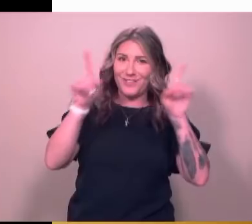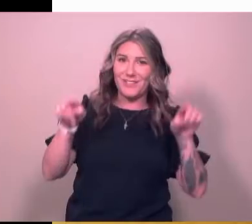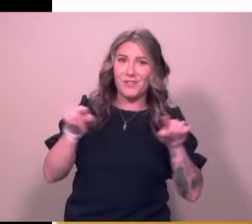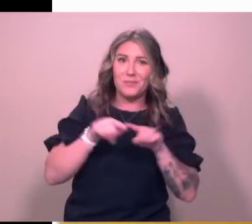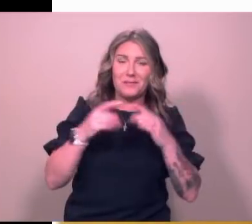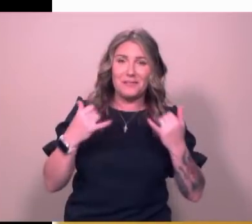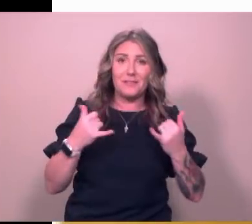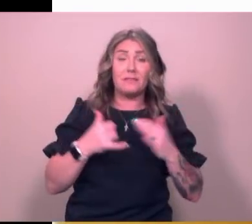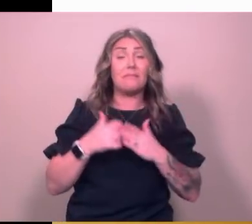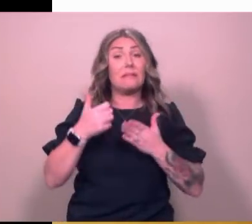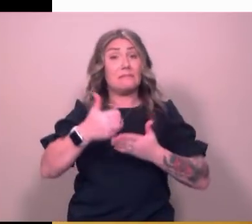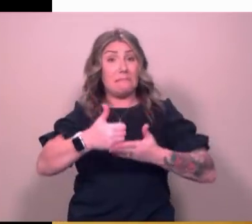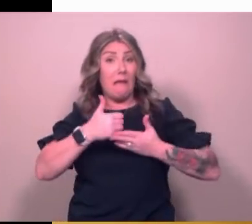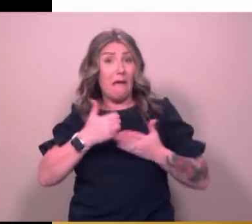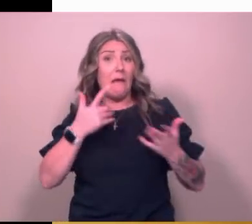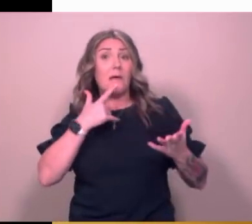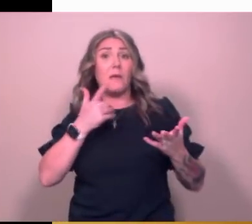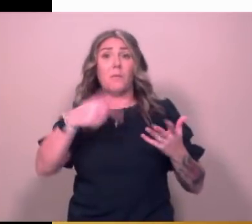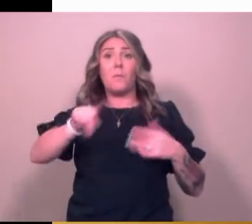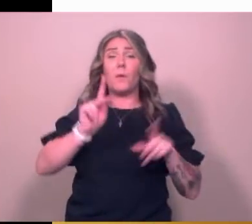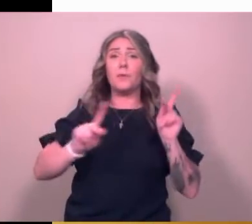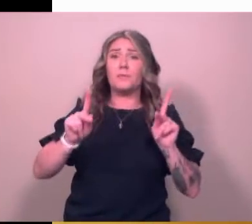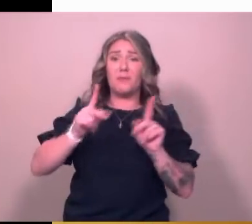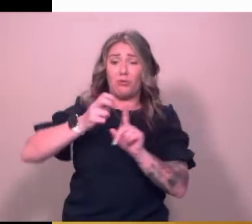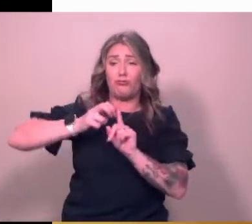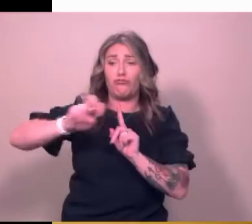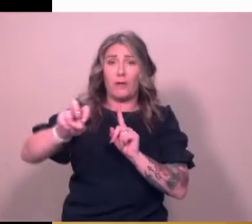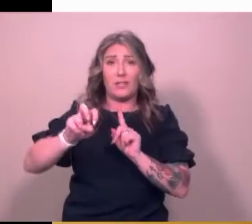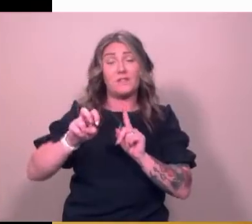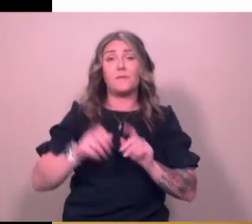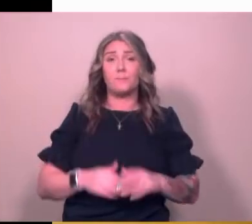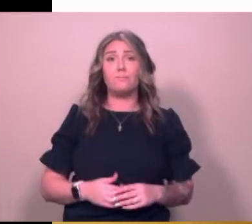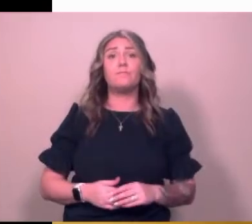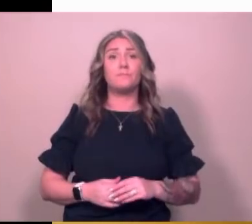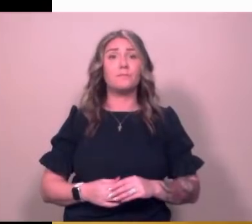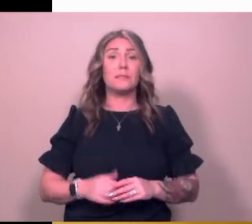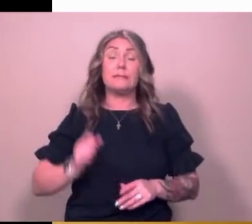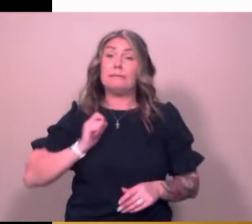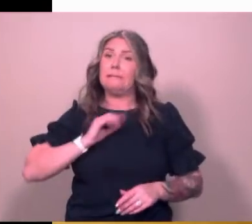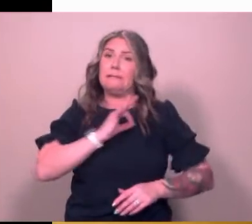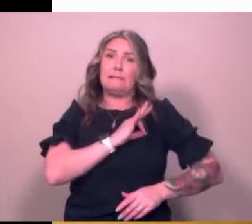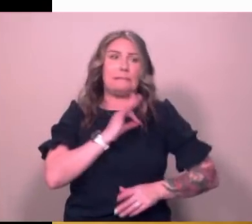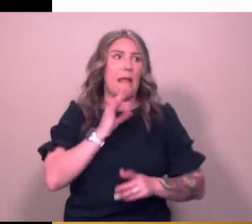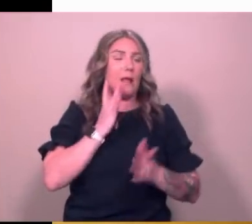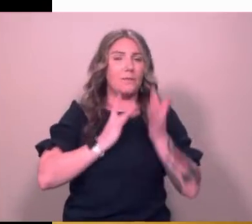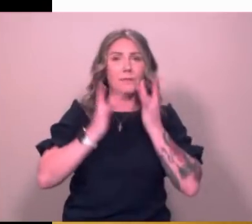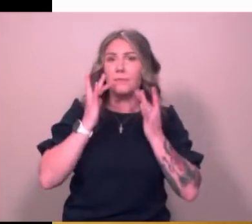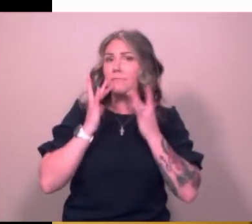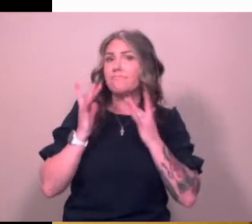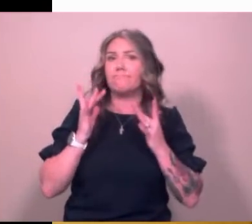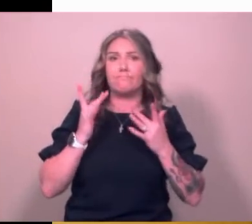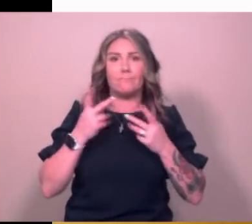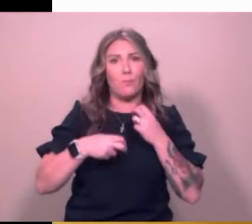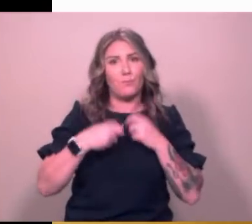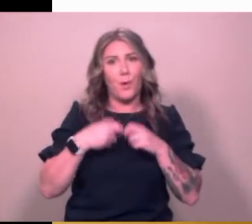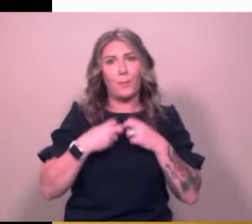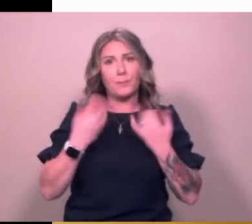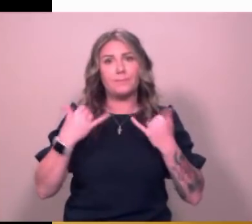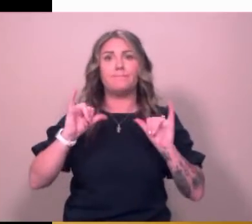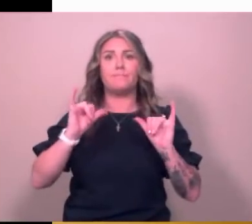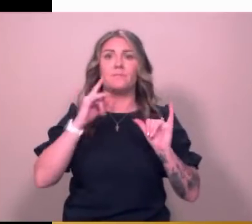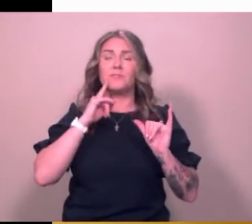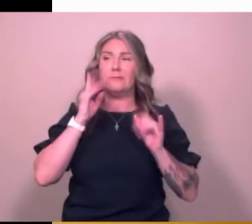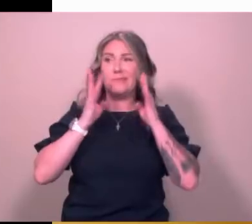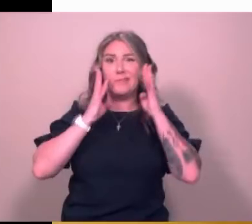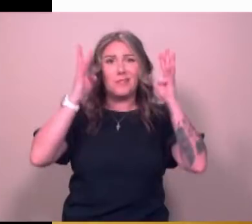has helped us get those folks transferred out. Staffing issues are still a problem, and we're trying to come up with